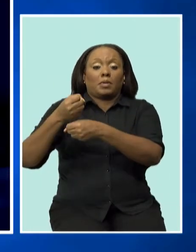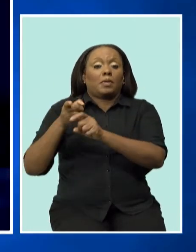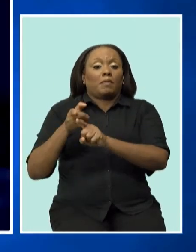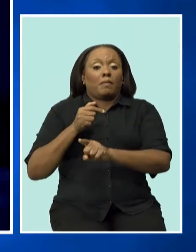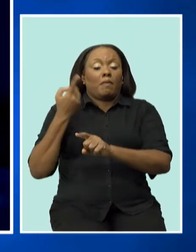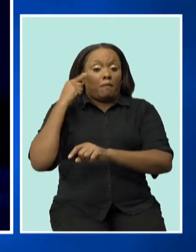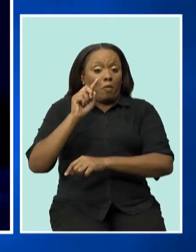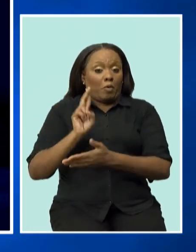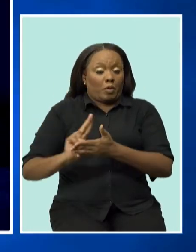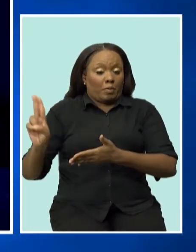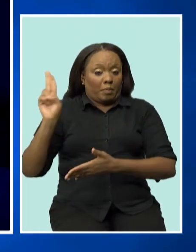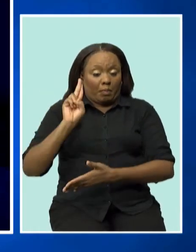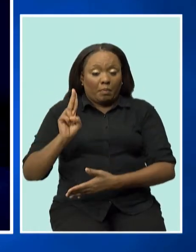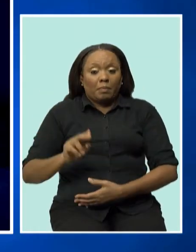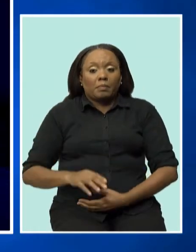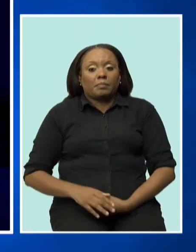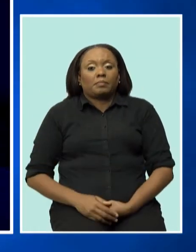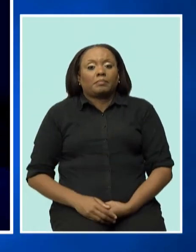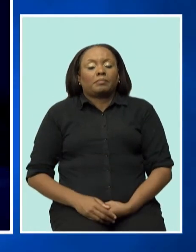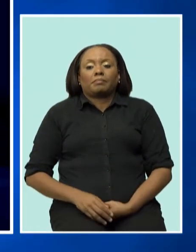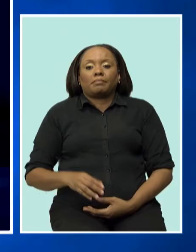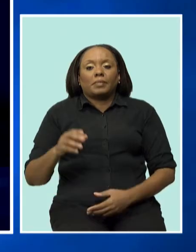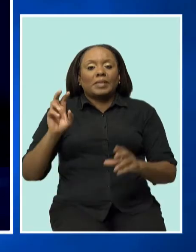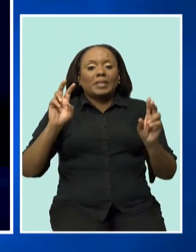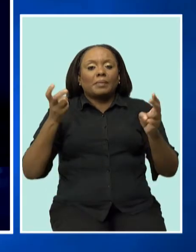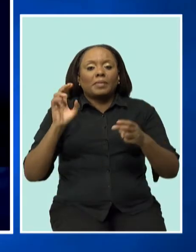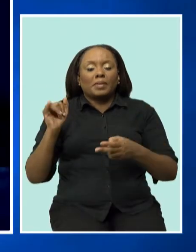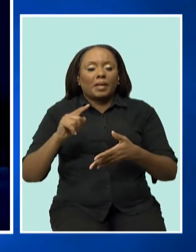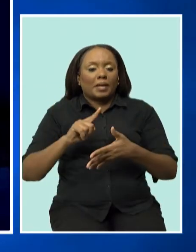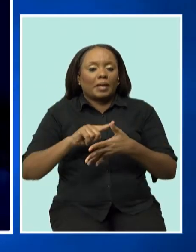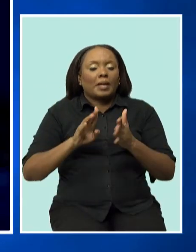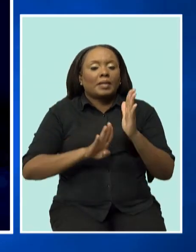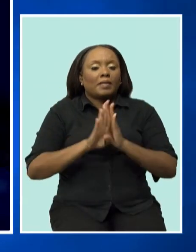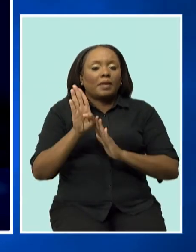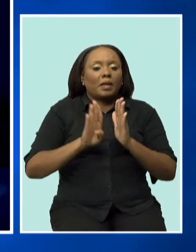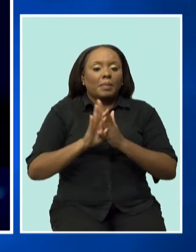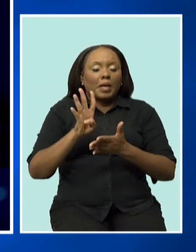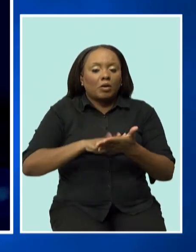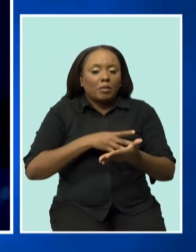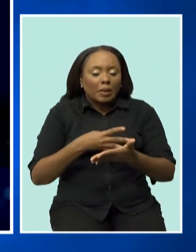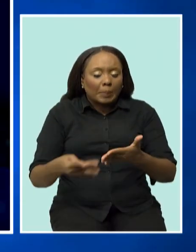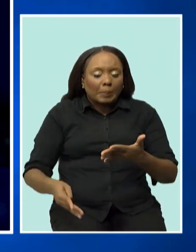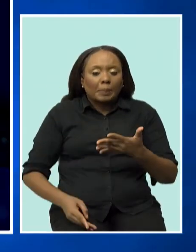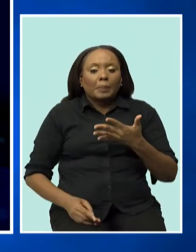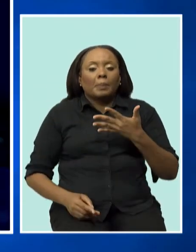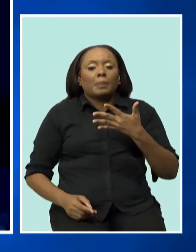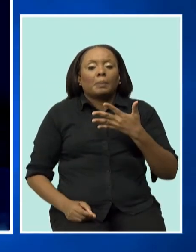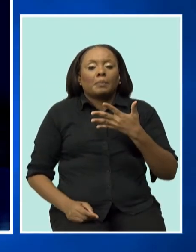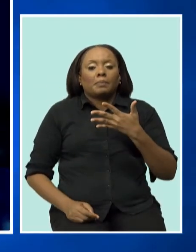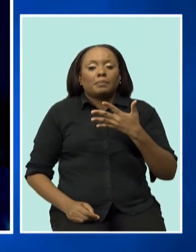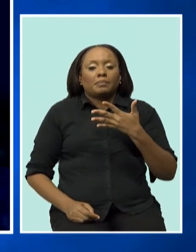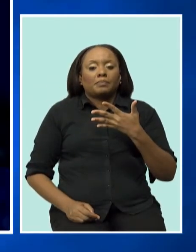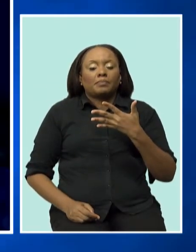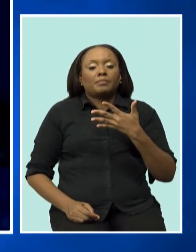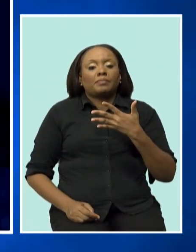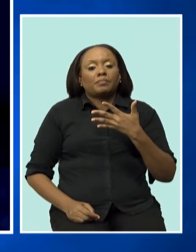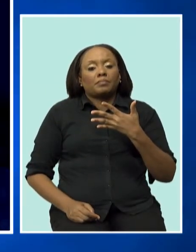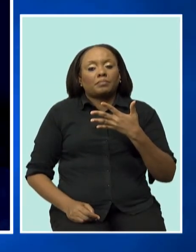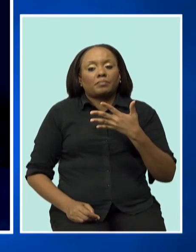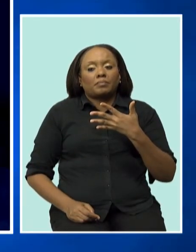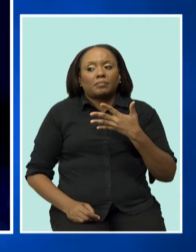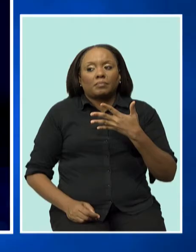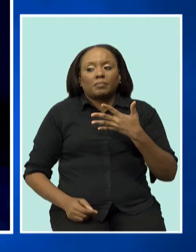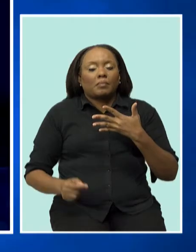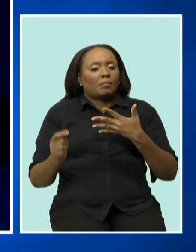like curriculum development, the development of the first suites at the Cave